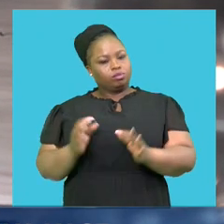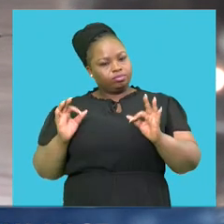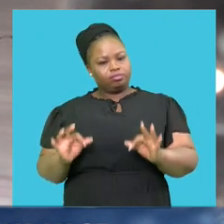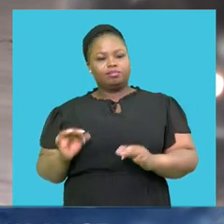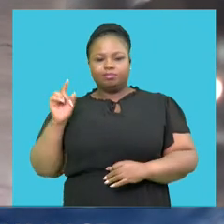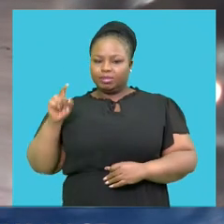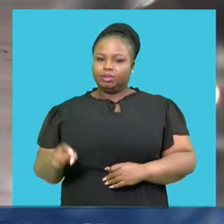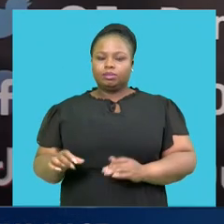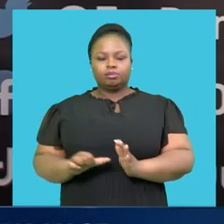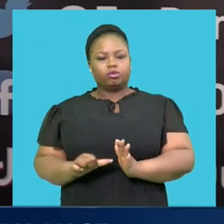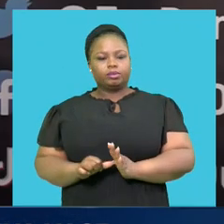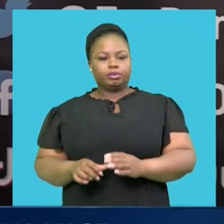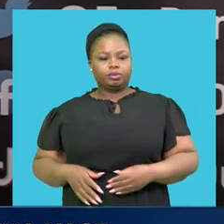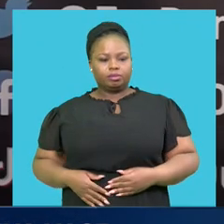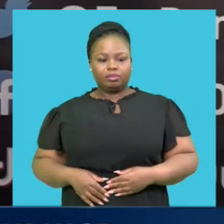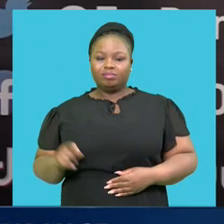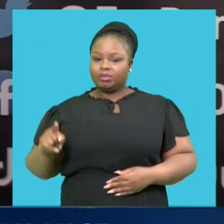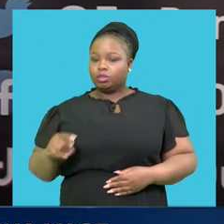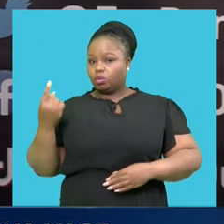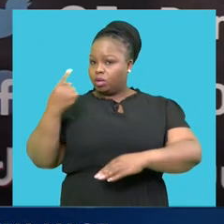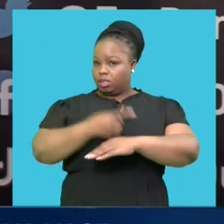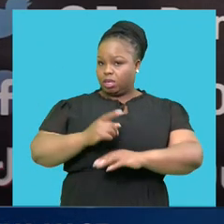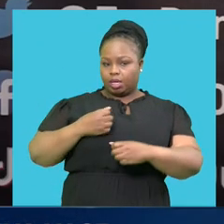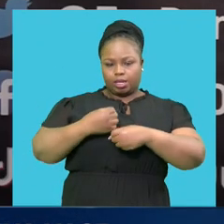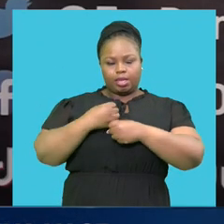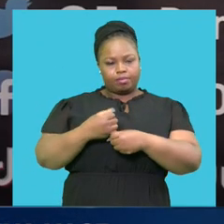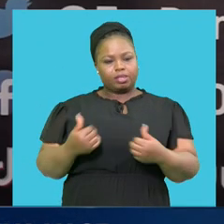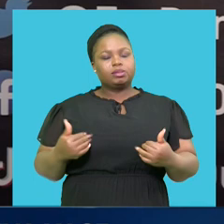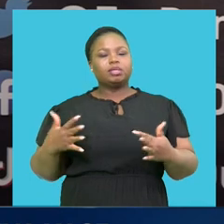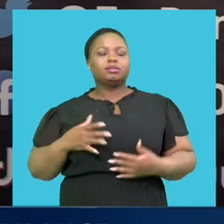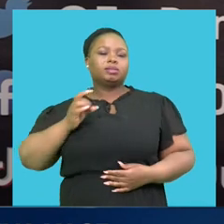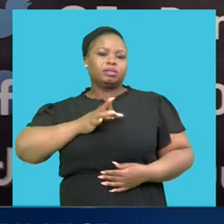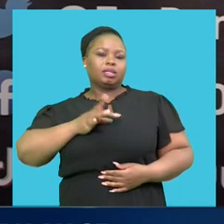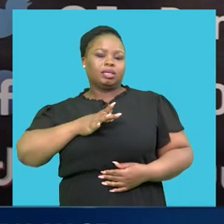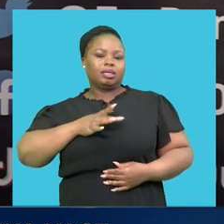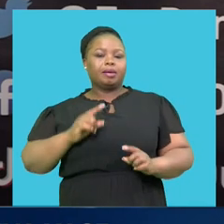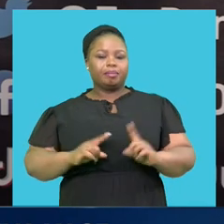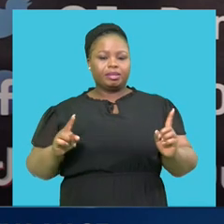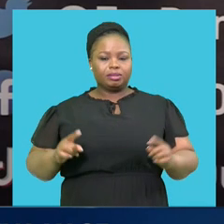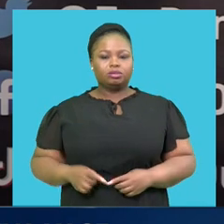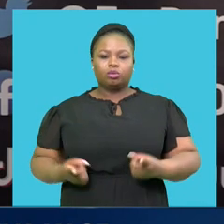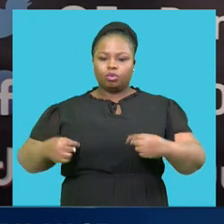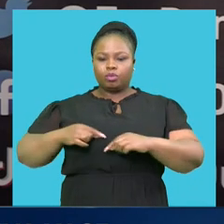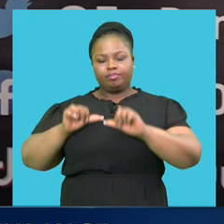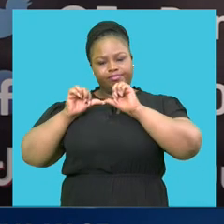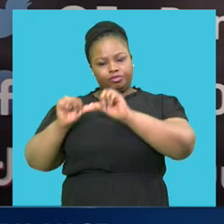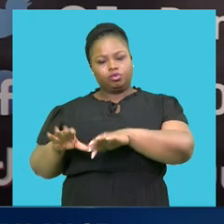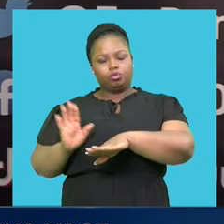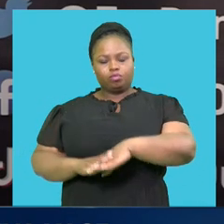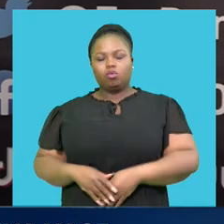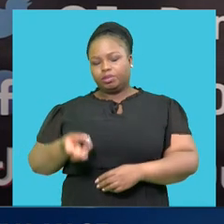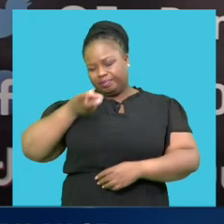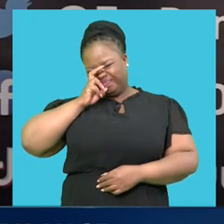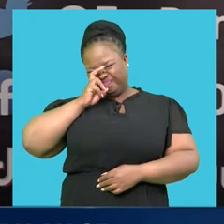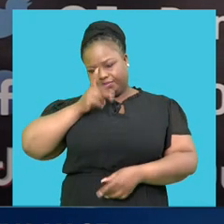is absolutely urgent. This is not a one-day campaign. It's starting on Saturday. But we are going to continue to put our foot on